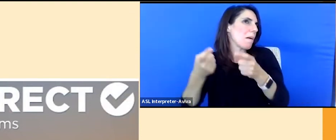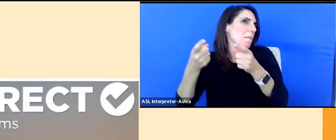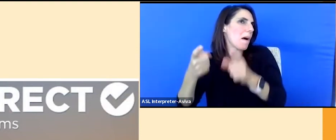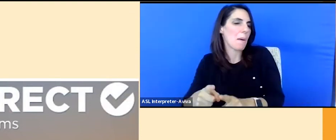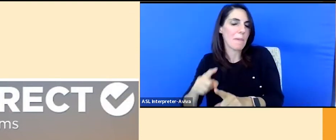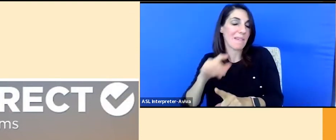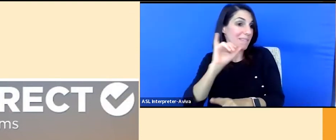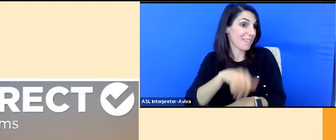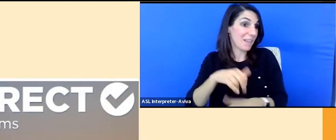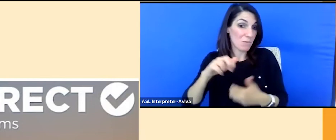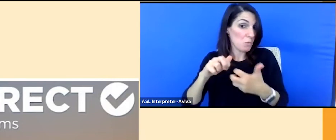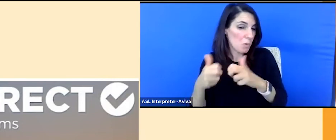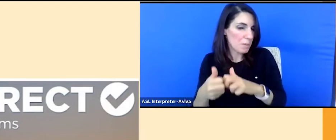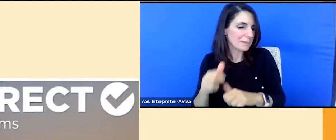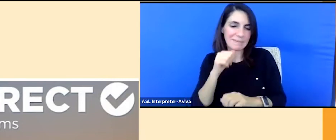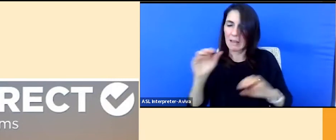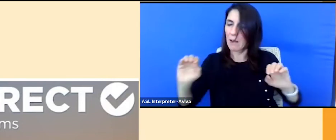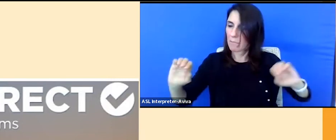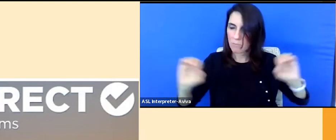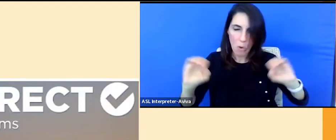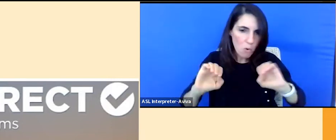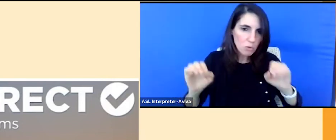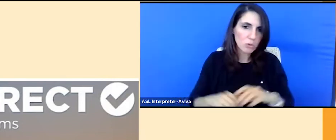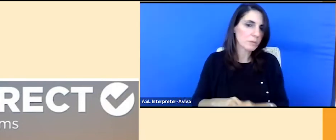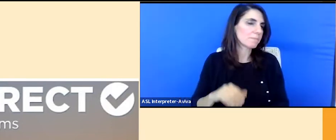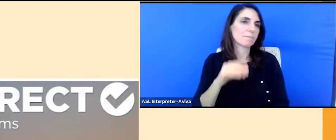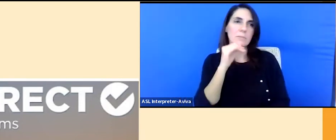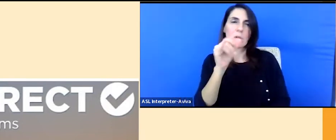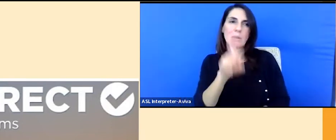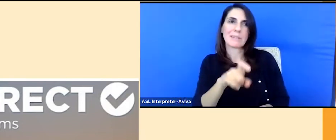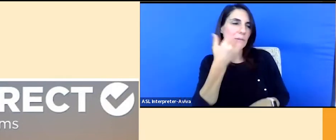emergencies without having to call 911,